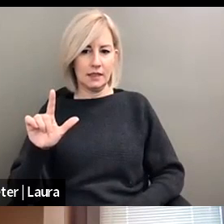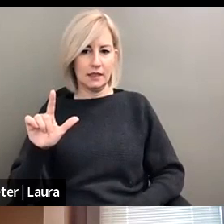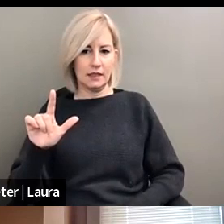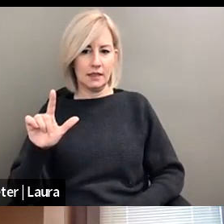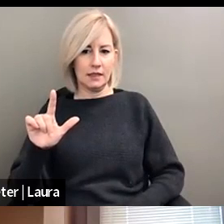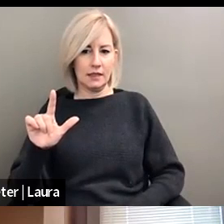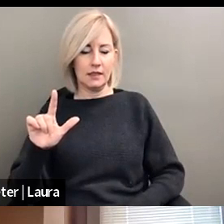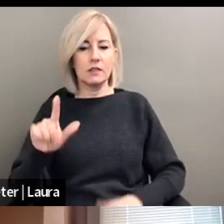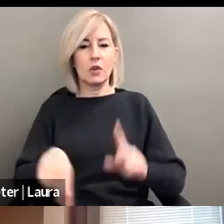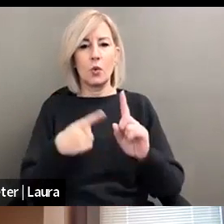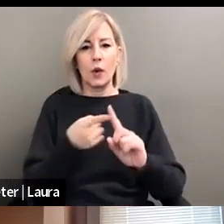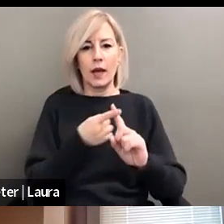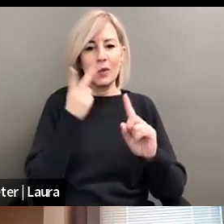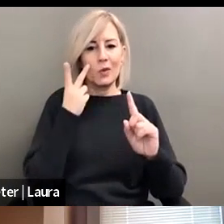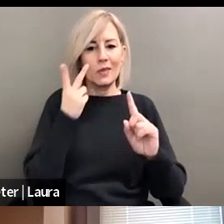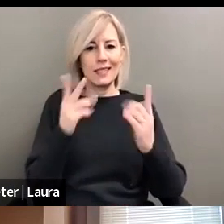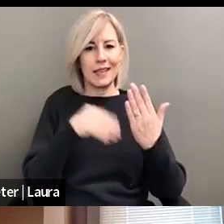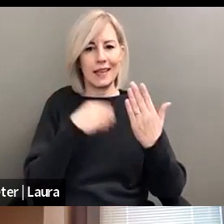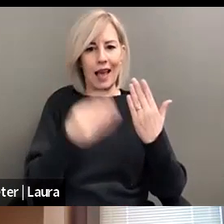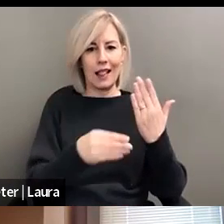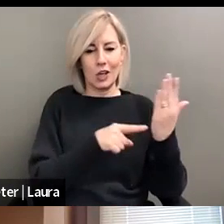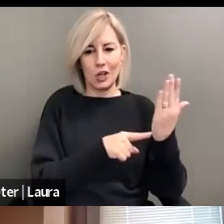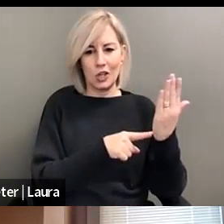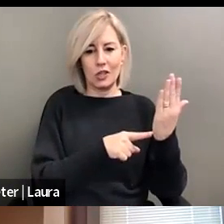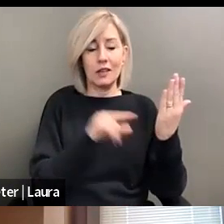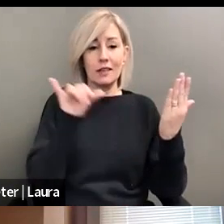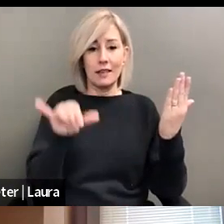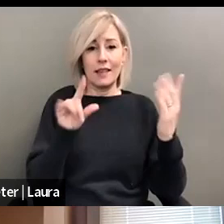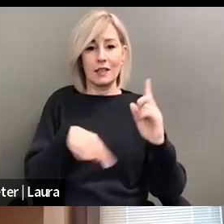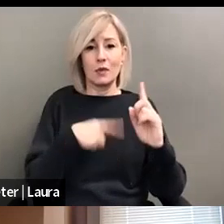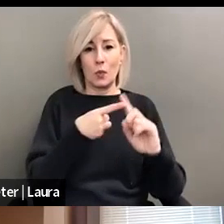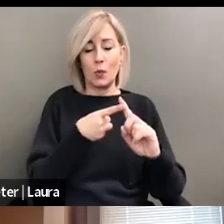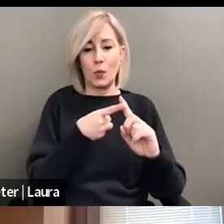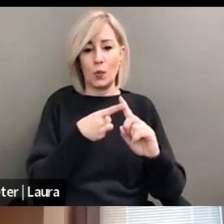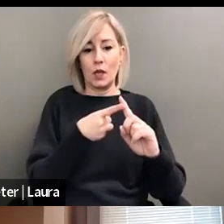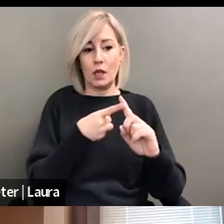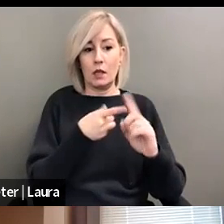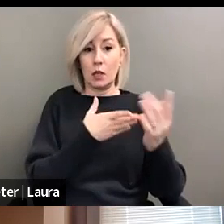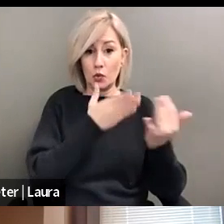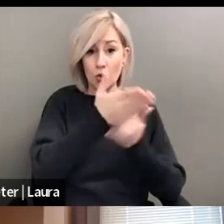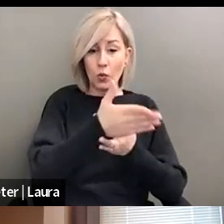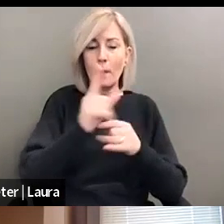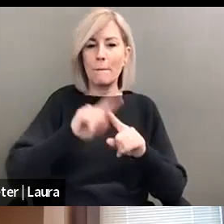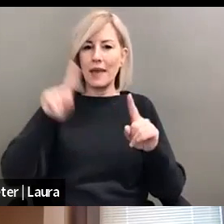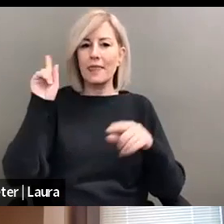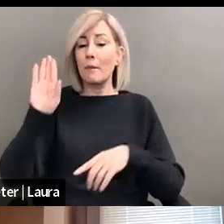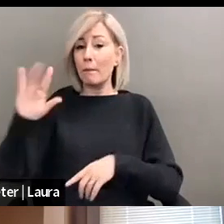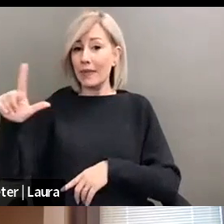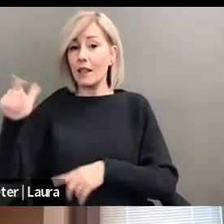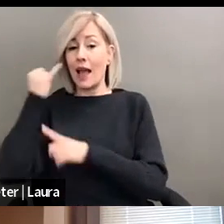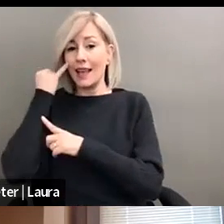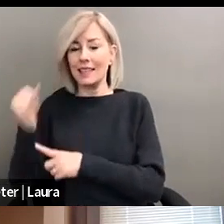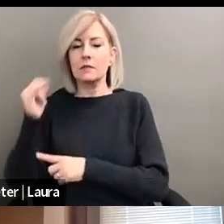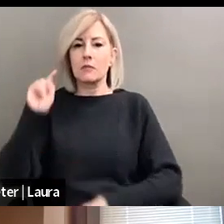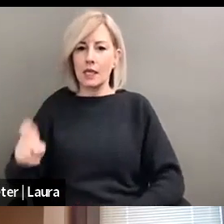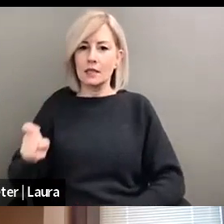when you see the calendar, that's when it takes to move through, but you really have to get your bill ideas into